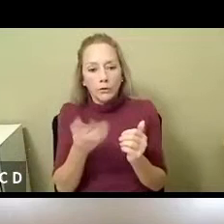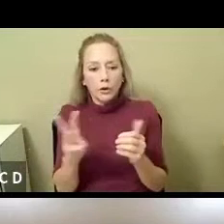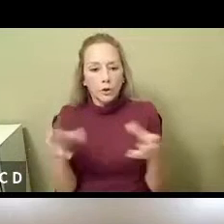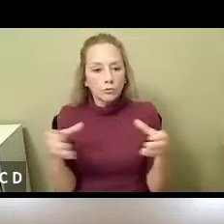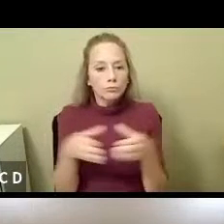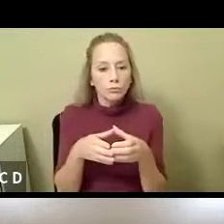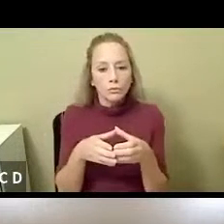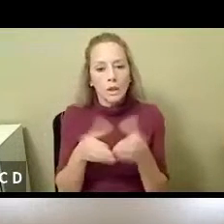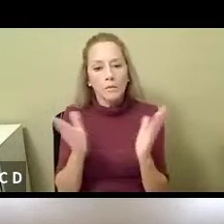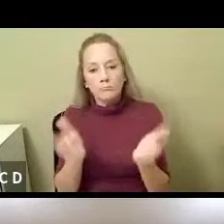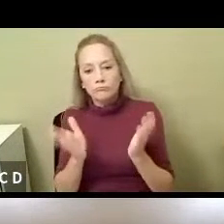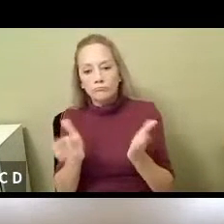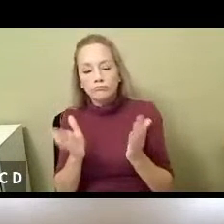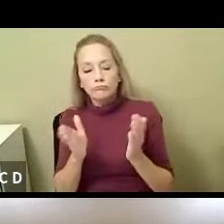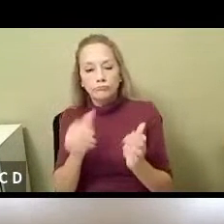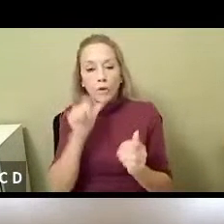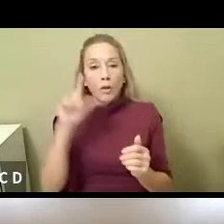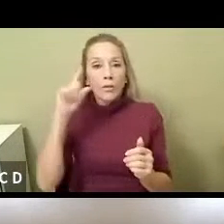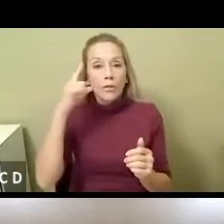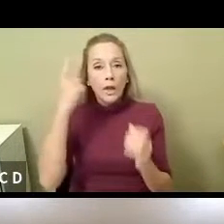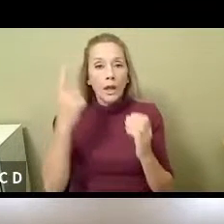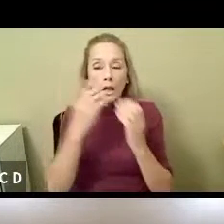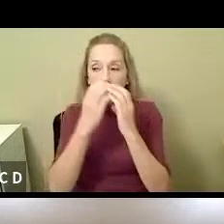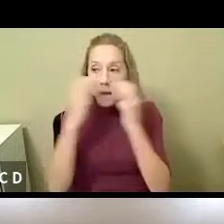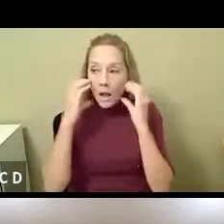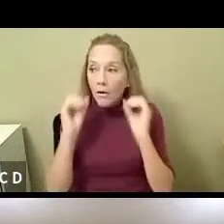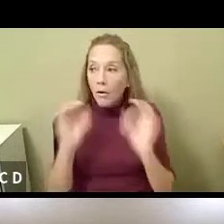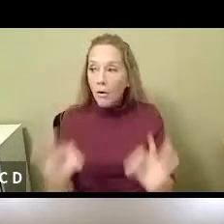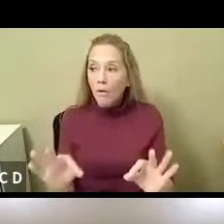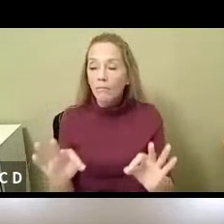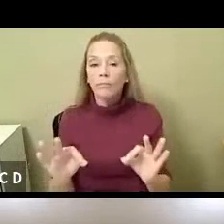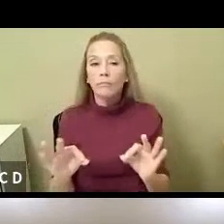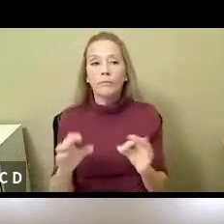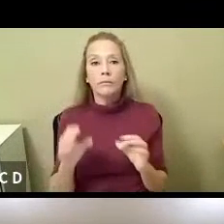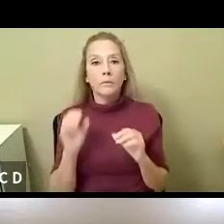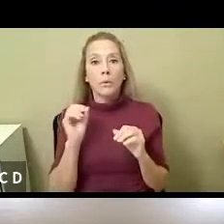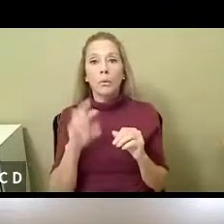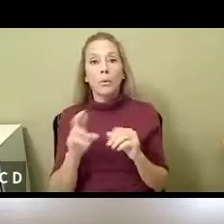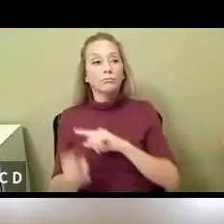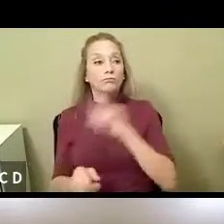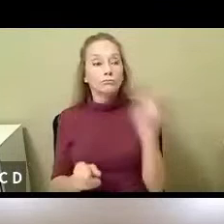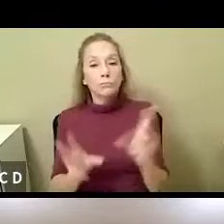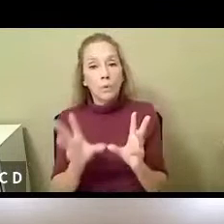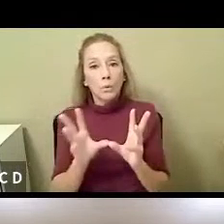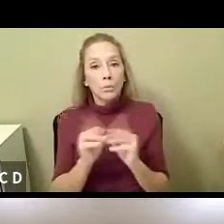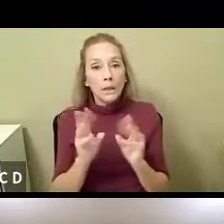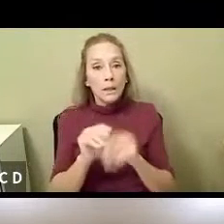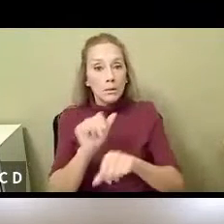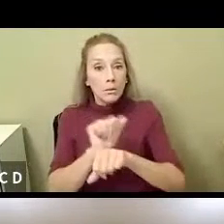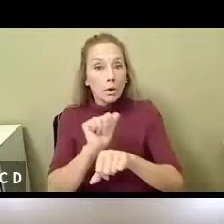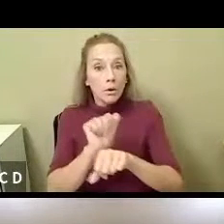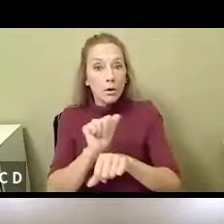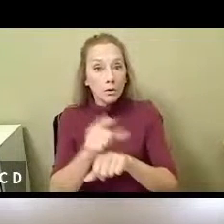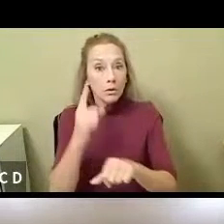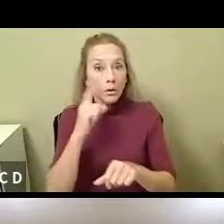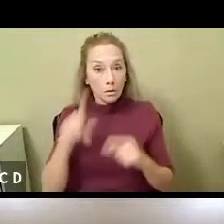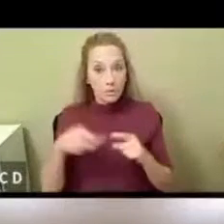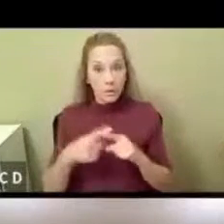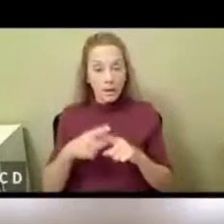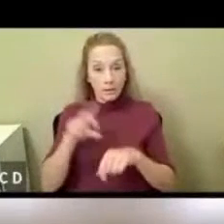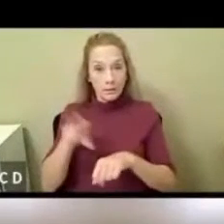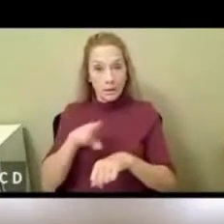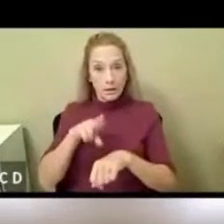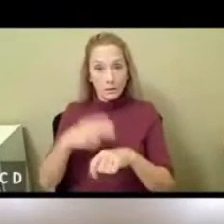not thinking about it and getting exposed, or meetings at work. You heard about the National Guard event, or